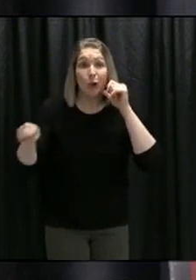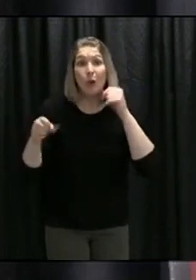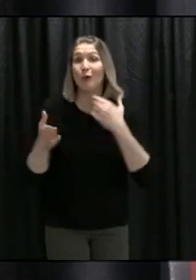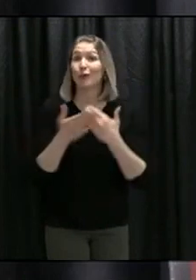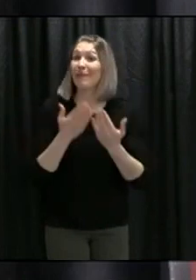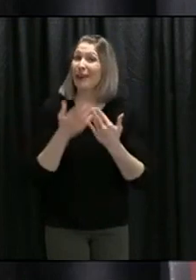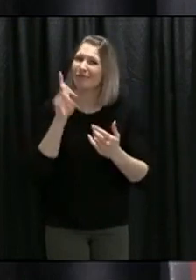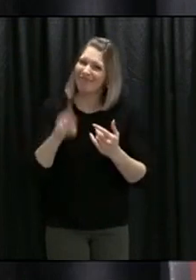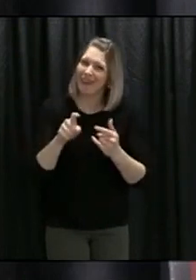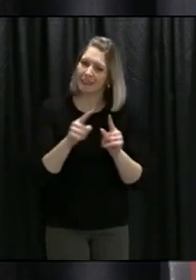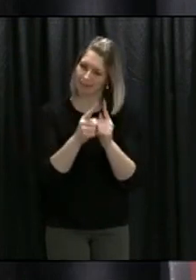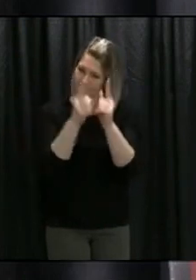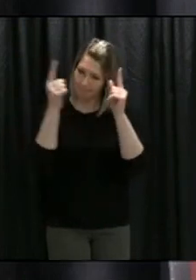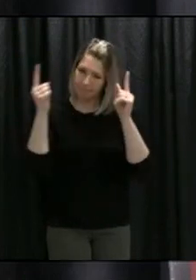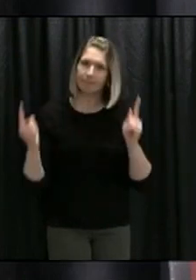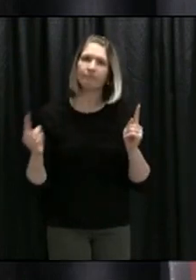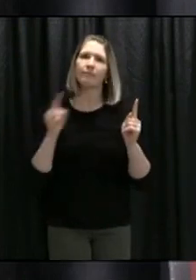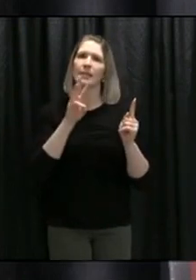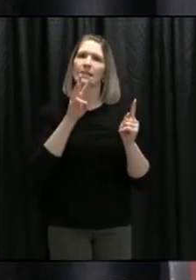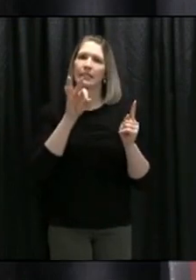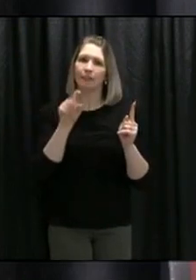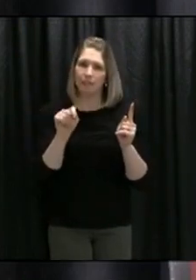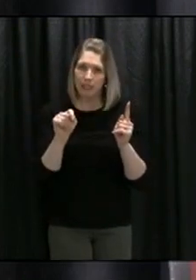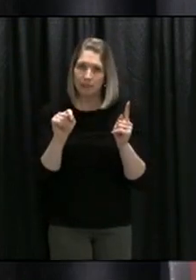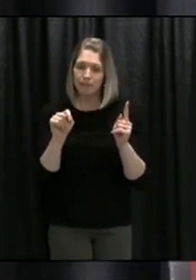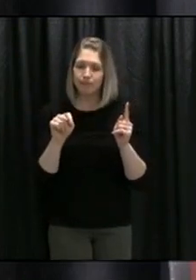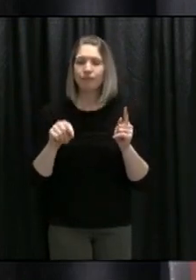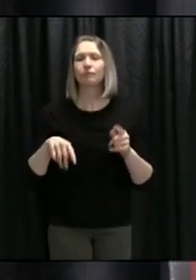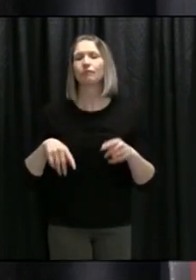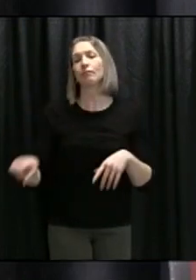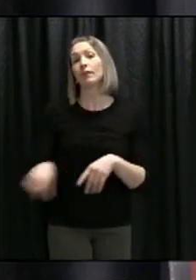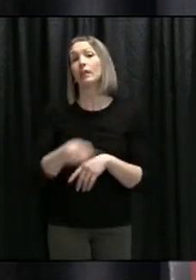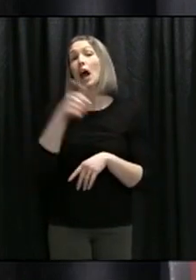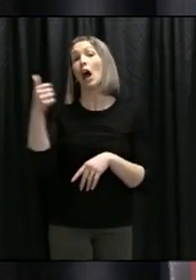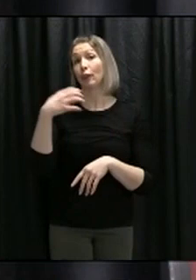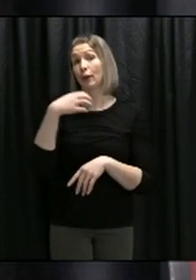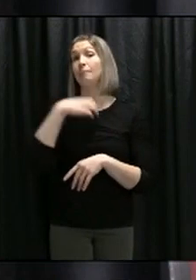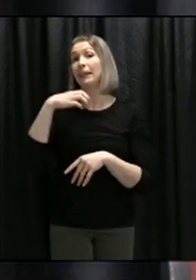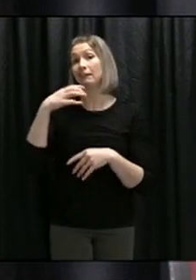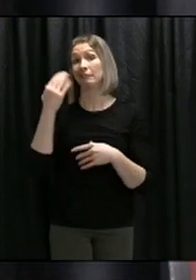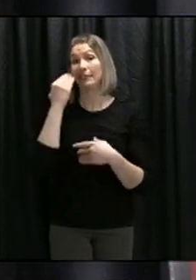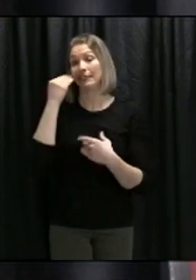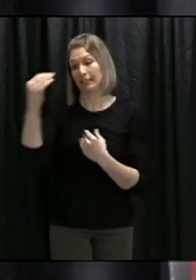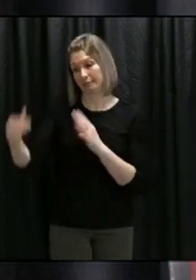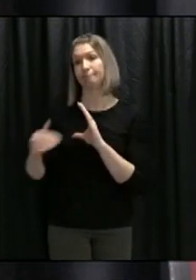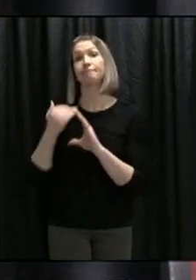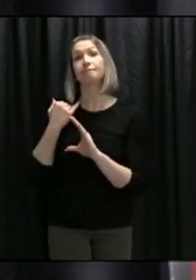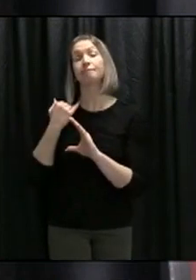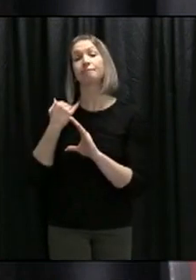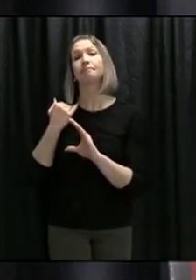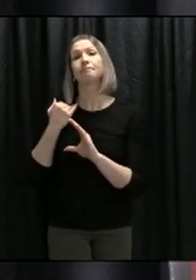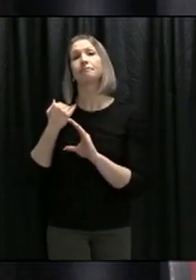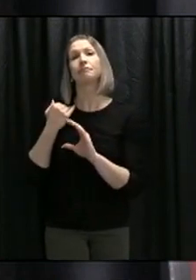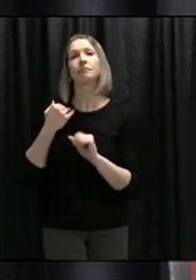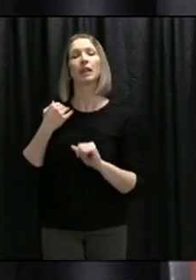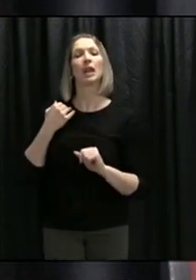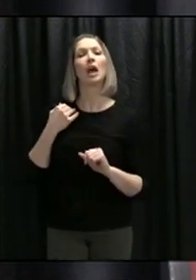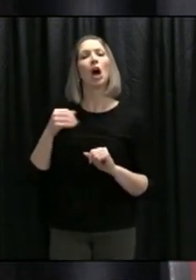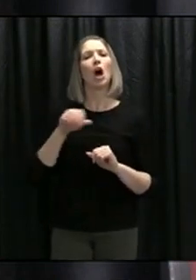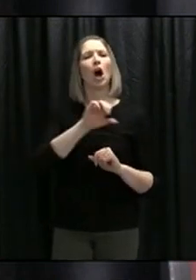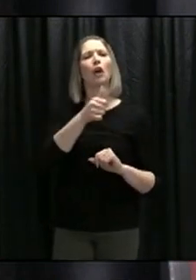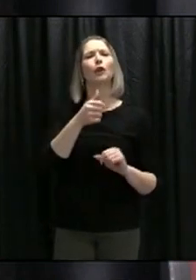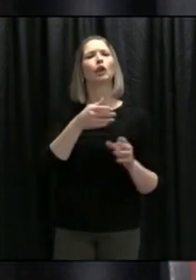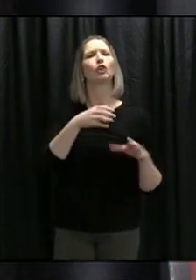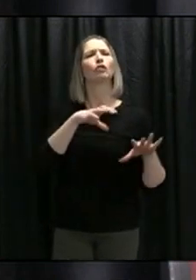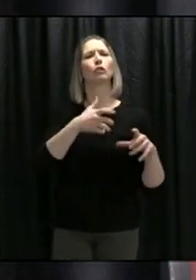received correspondence from another essential group of workers who are less used to seeing masks in their